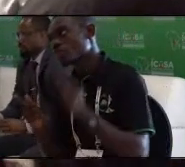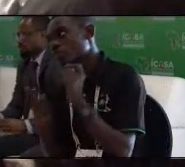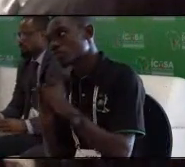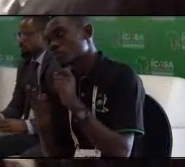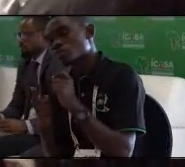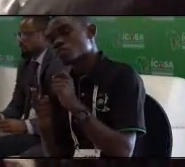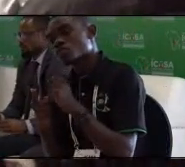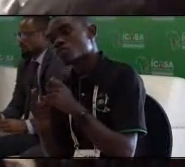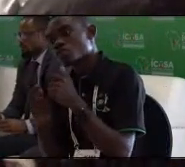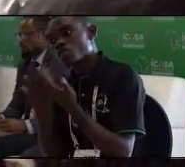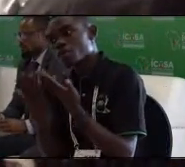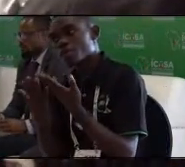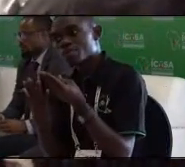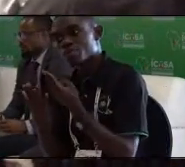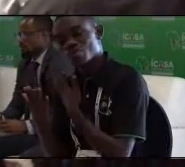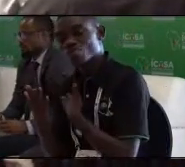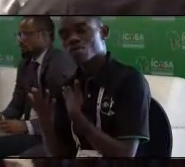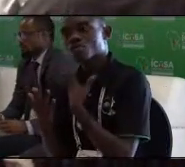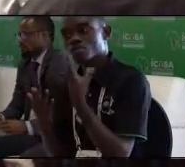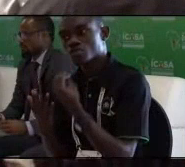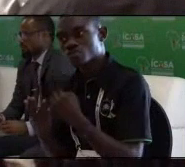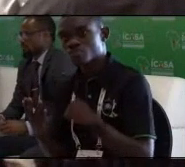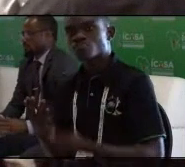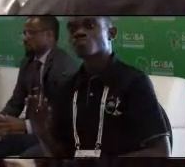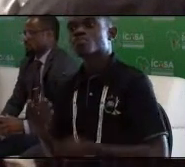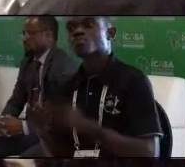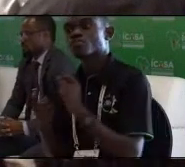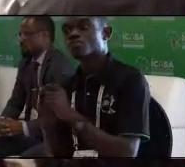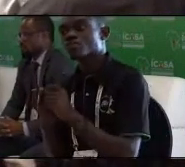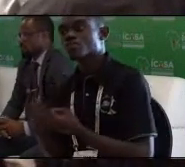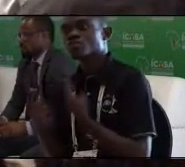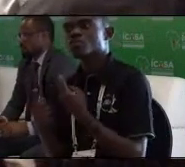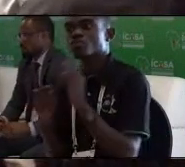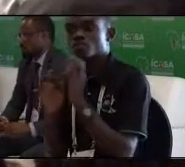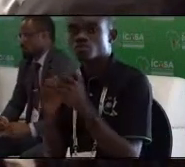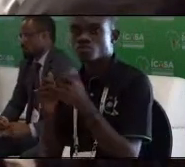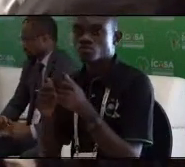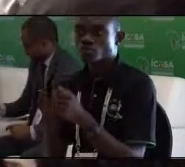the uptake being from the provider push to the population?